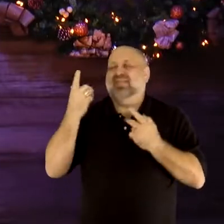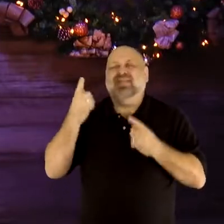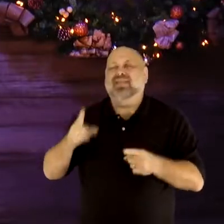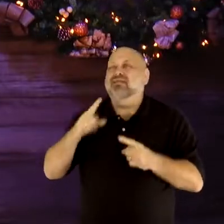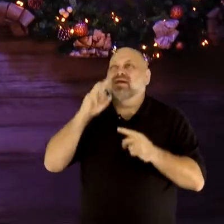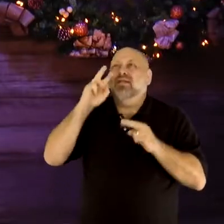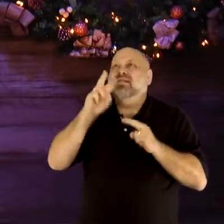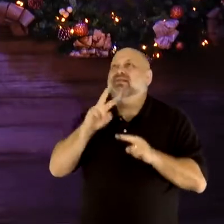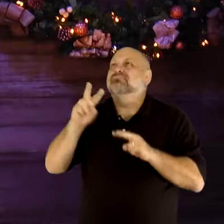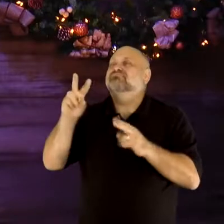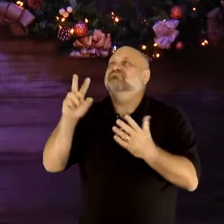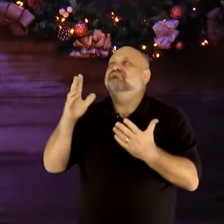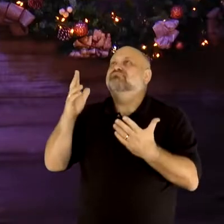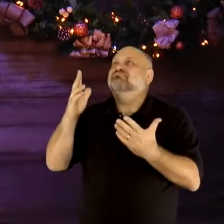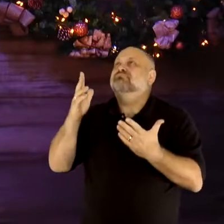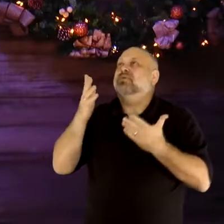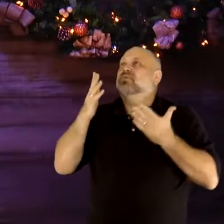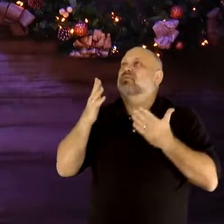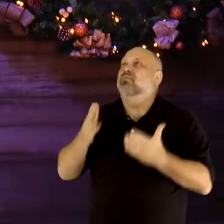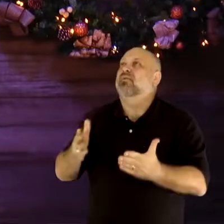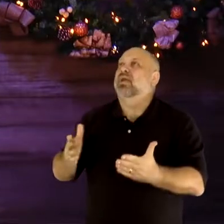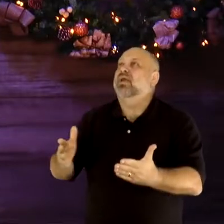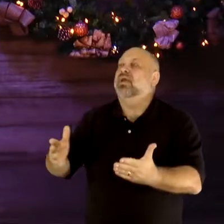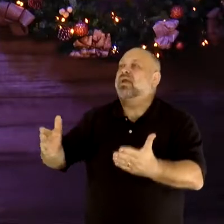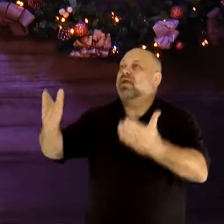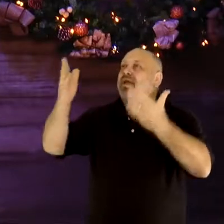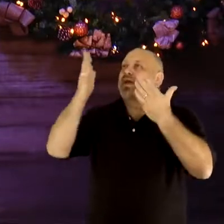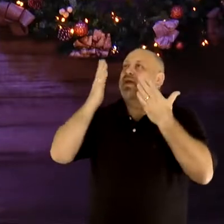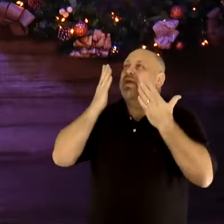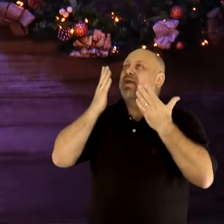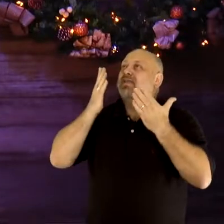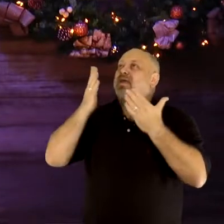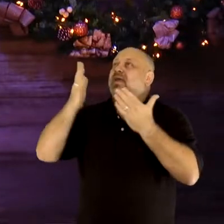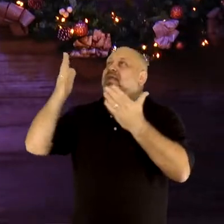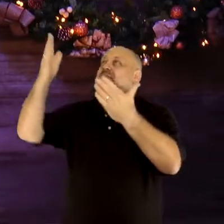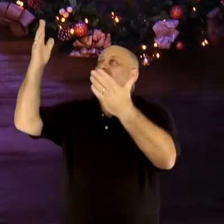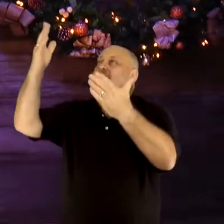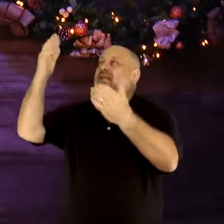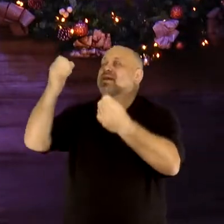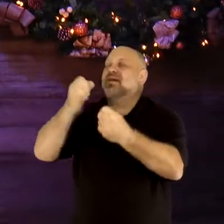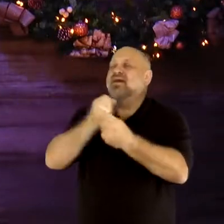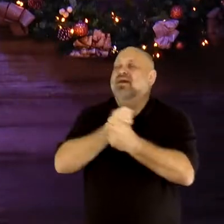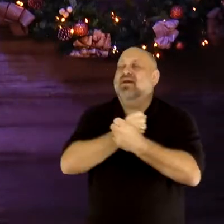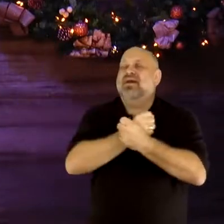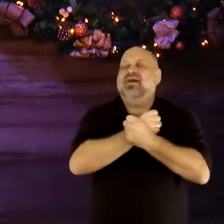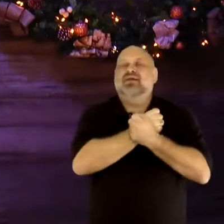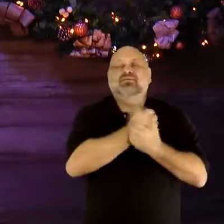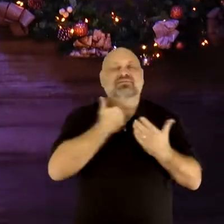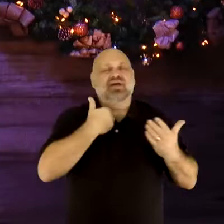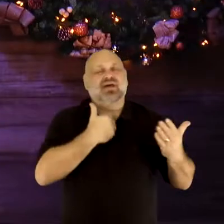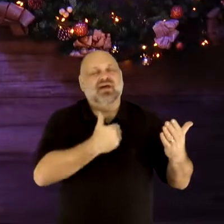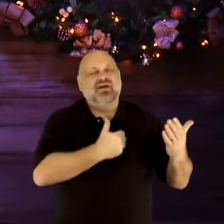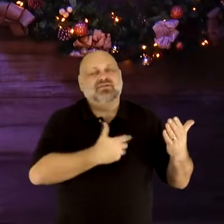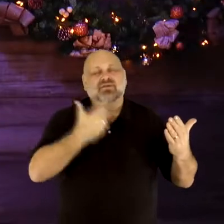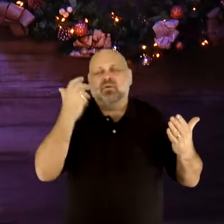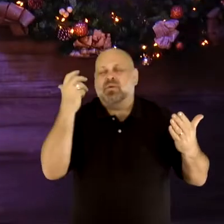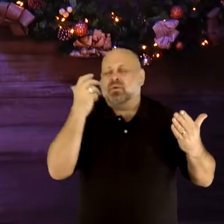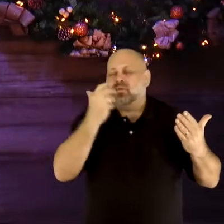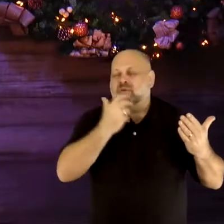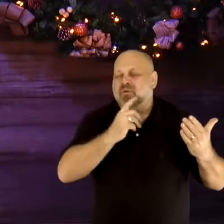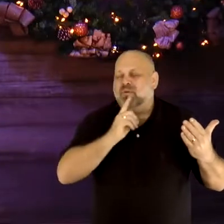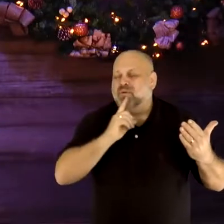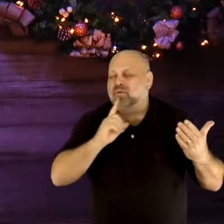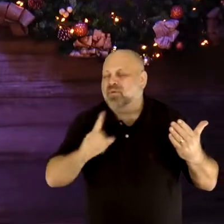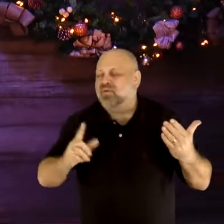I think about the way that he loves